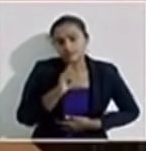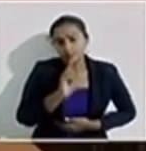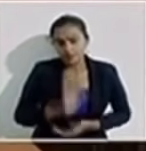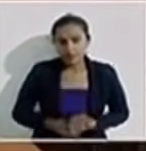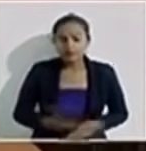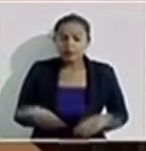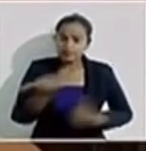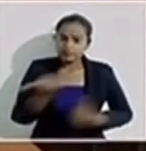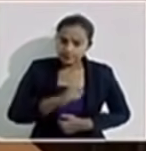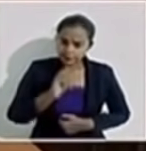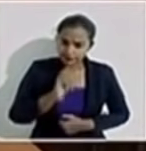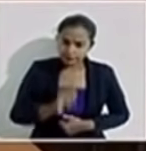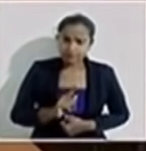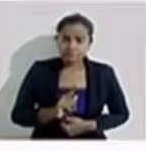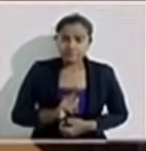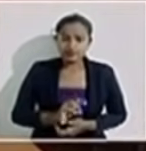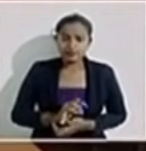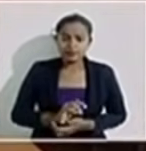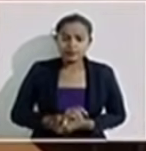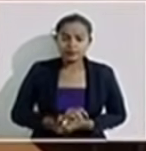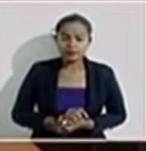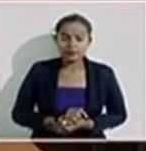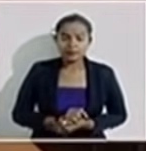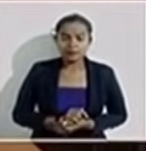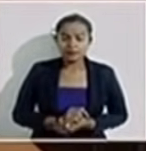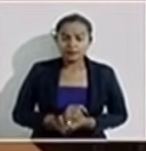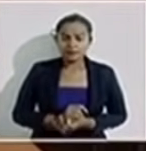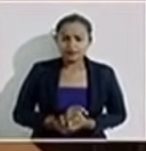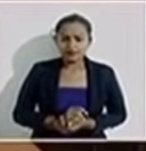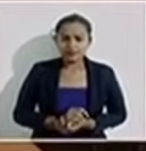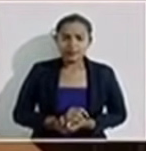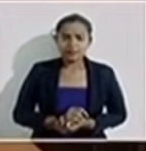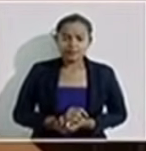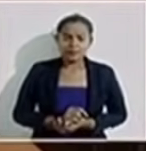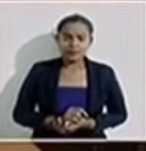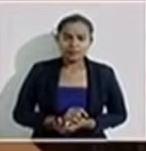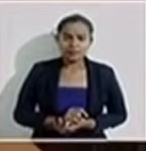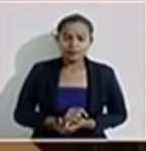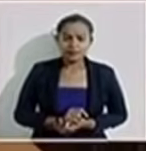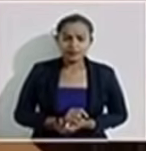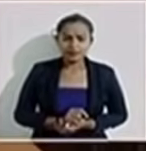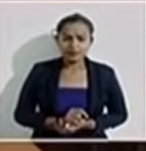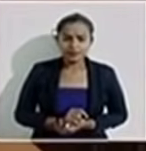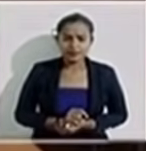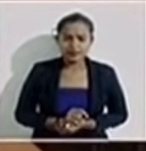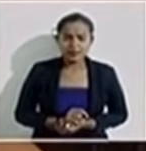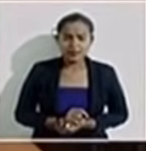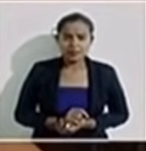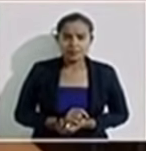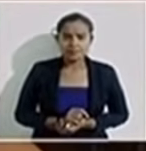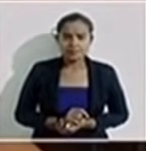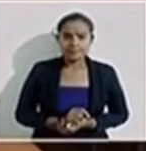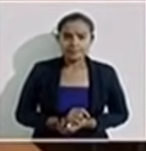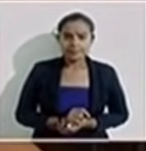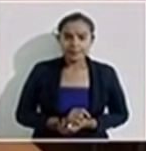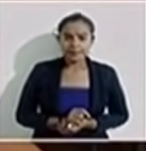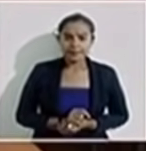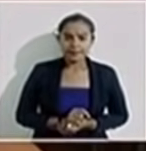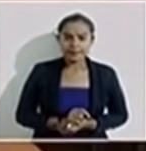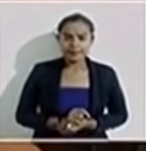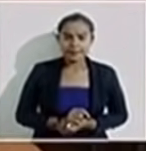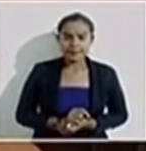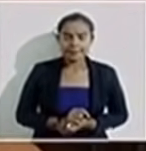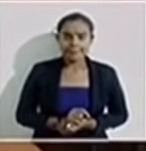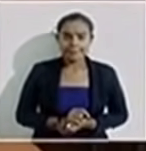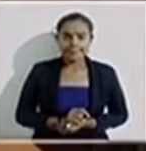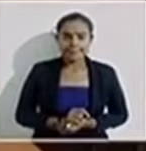coercive measures are illegal under international law and that their negative effects result in violations of all categories of economic, social and cultural rights, including the